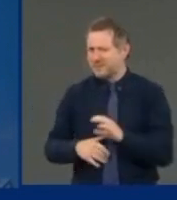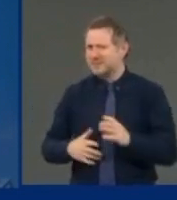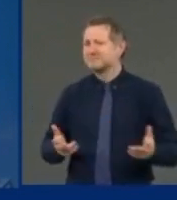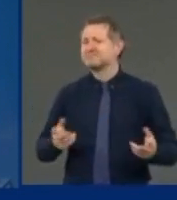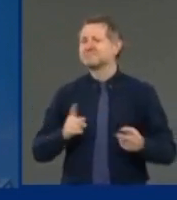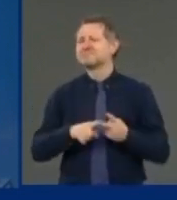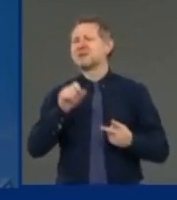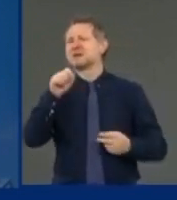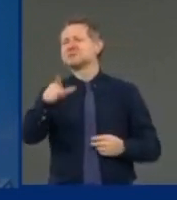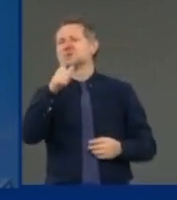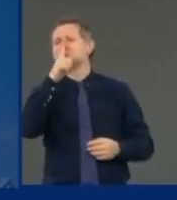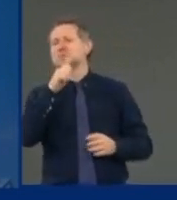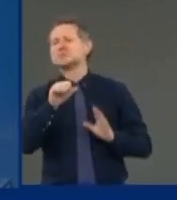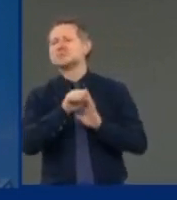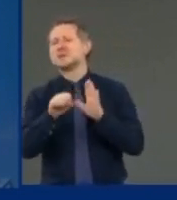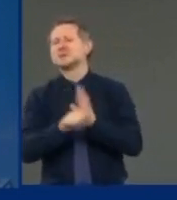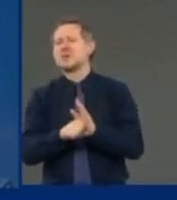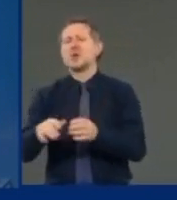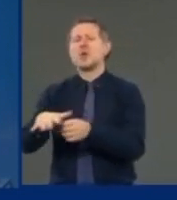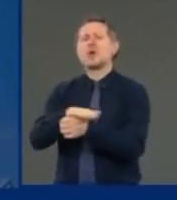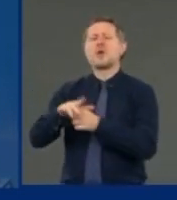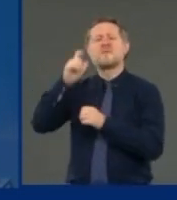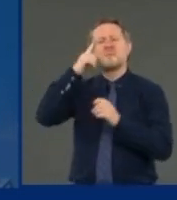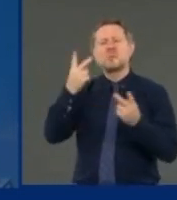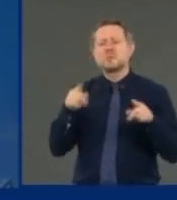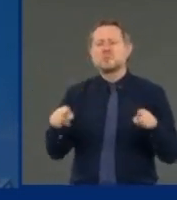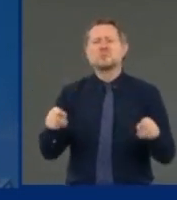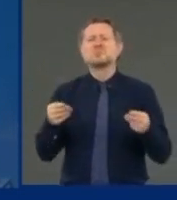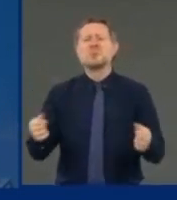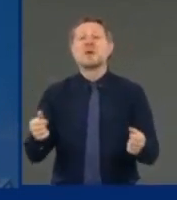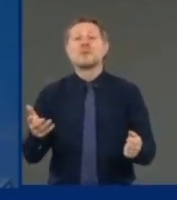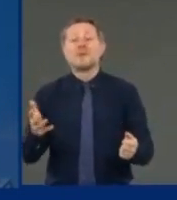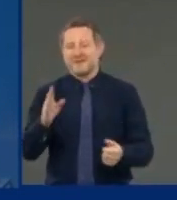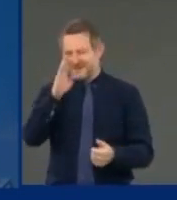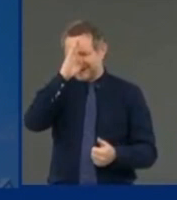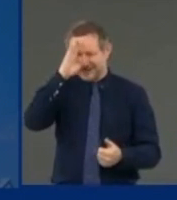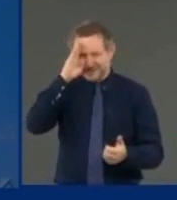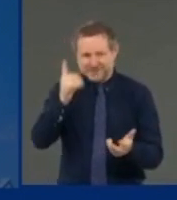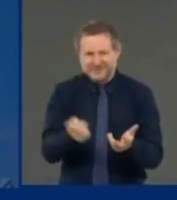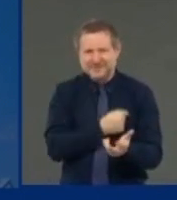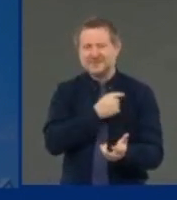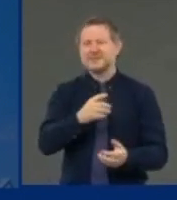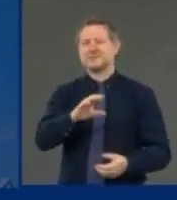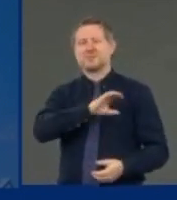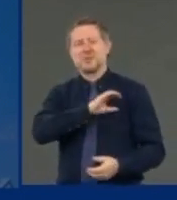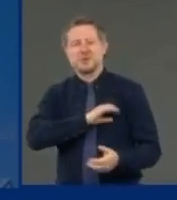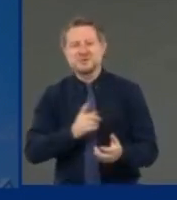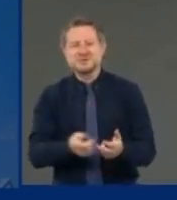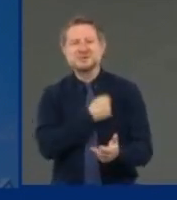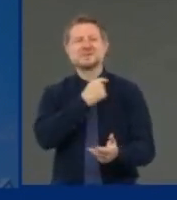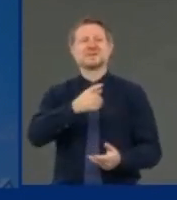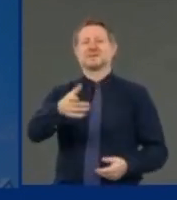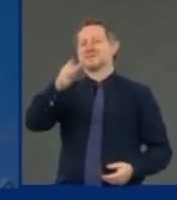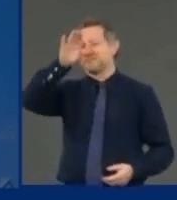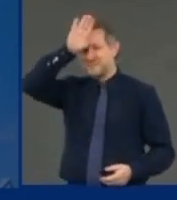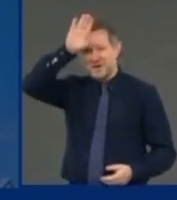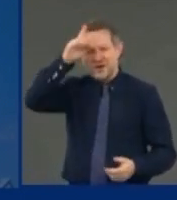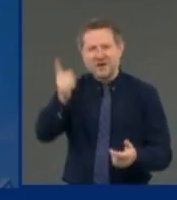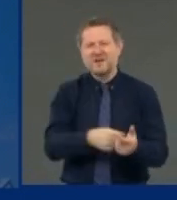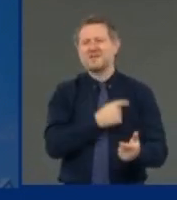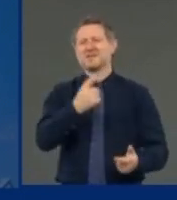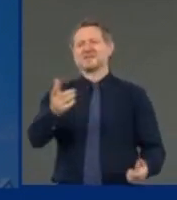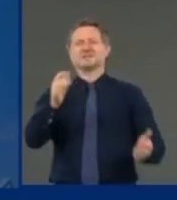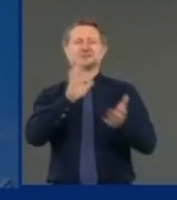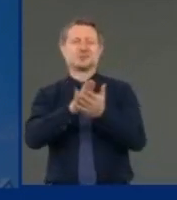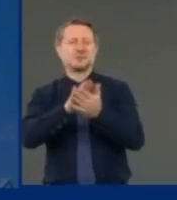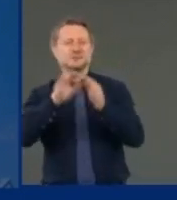local governments fund? They fund the hospitals, they fund the police, they fund the firefighters, they fund the school teachers, they fund the food